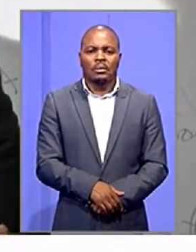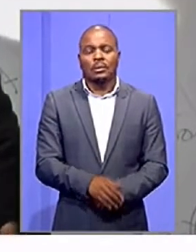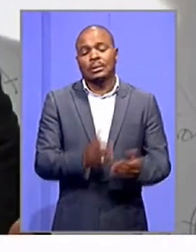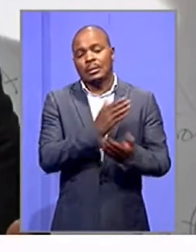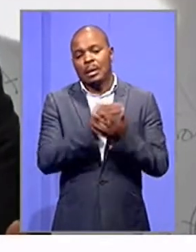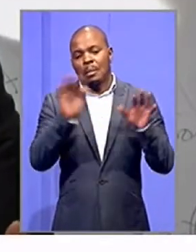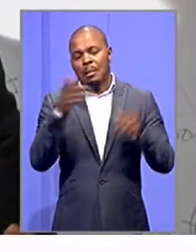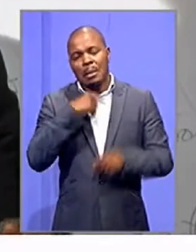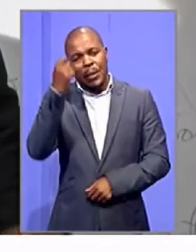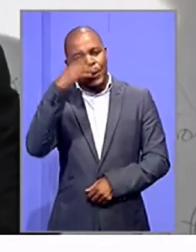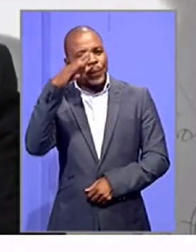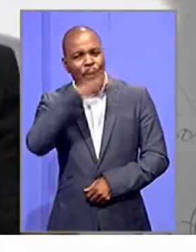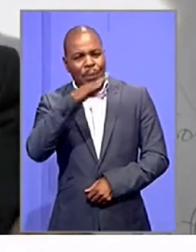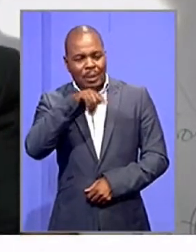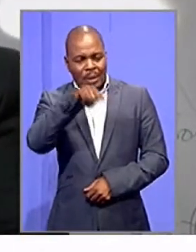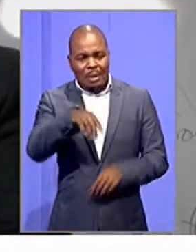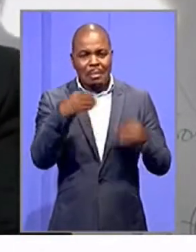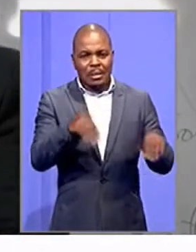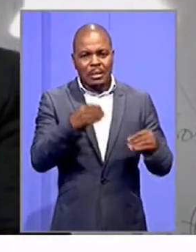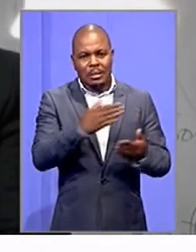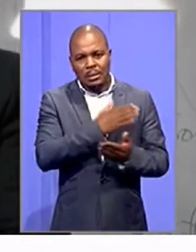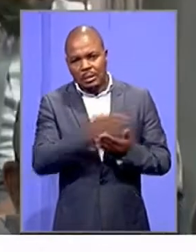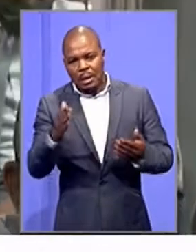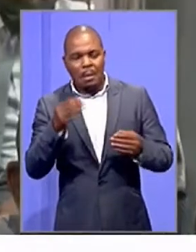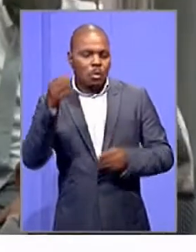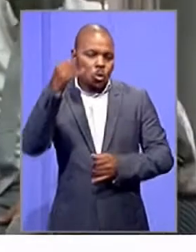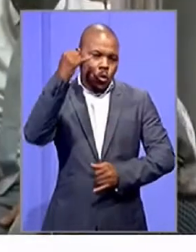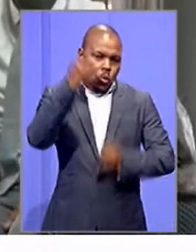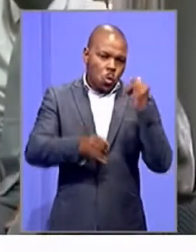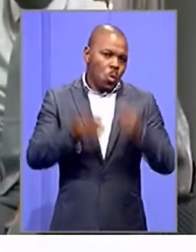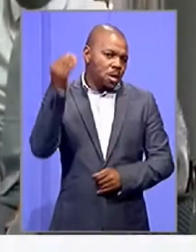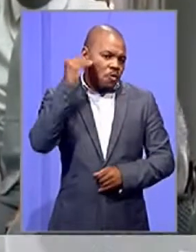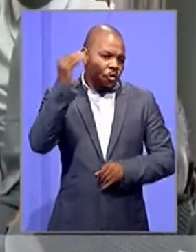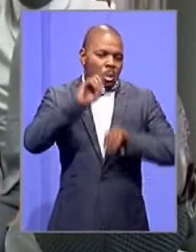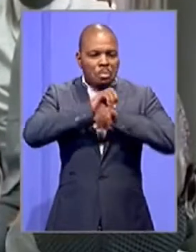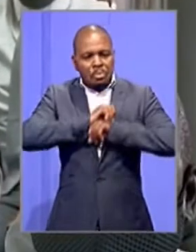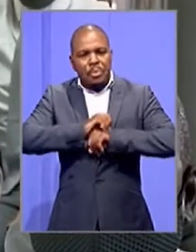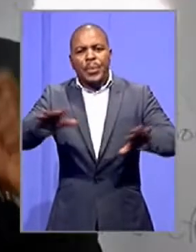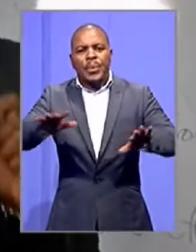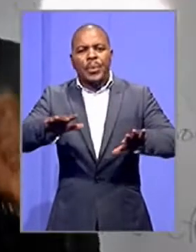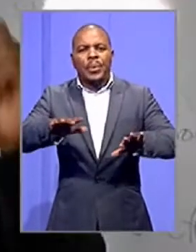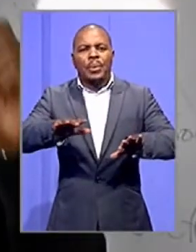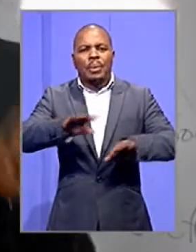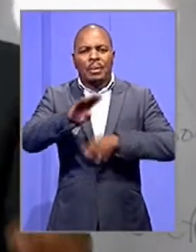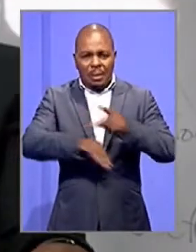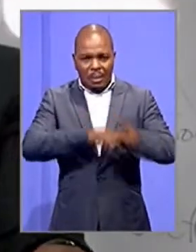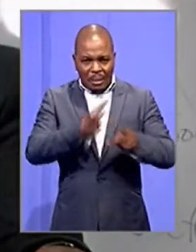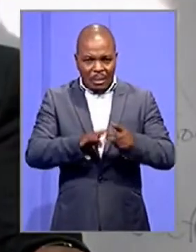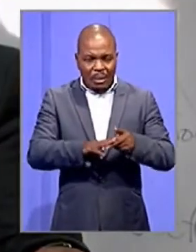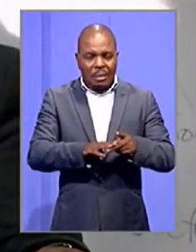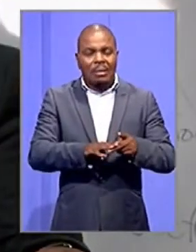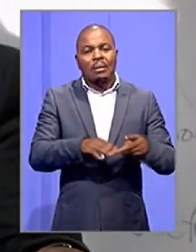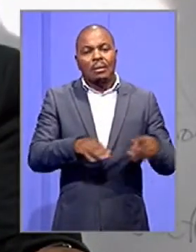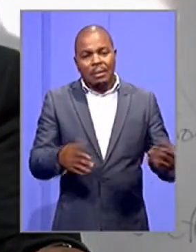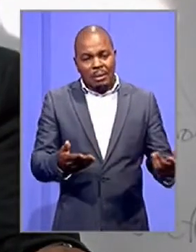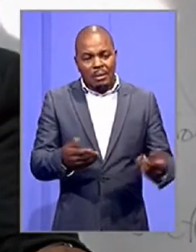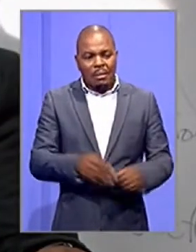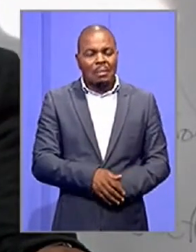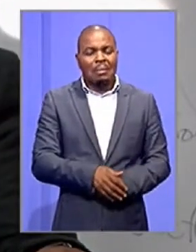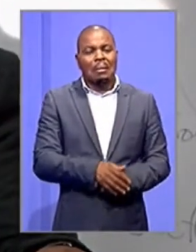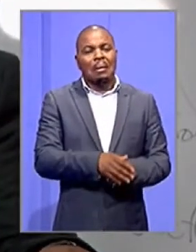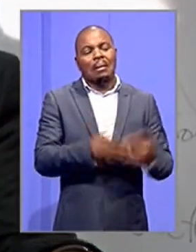sector started to circulate wrong information and that deepened the hurt and